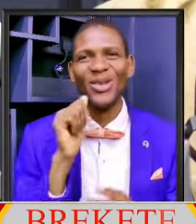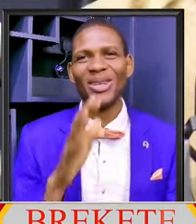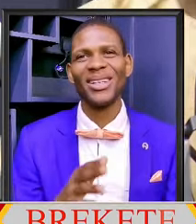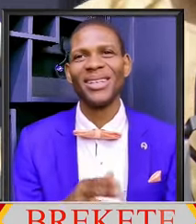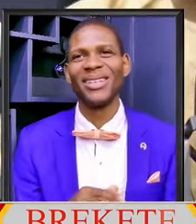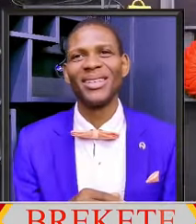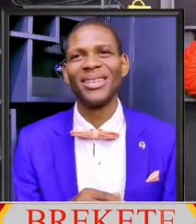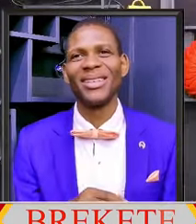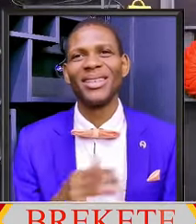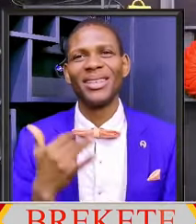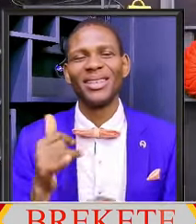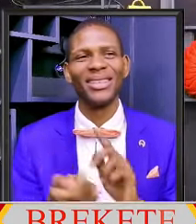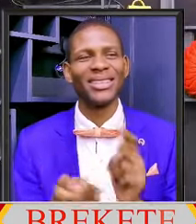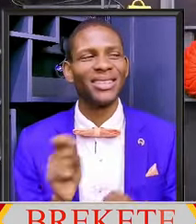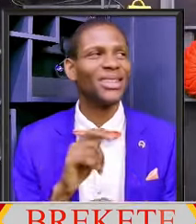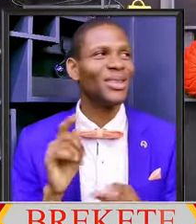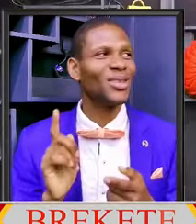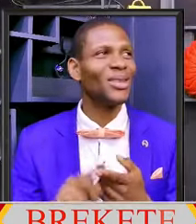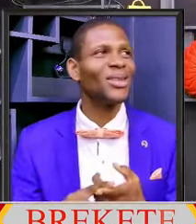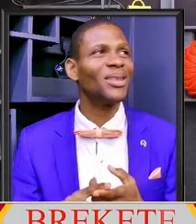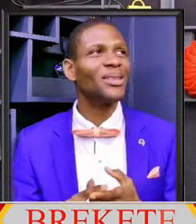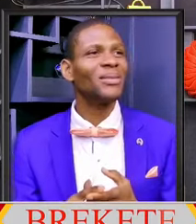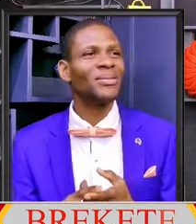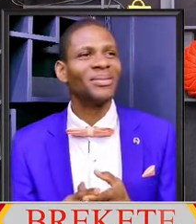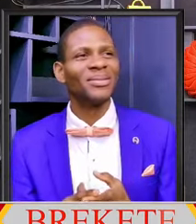They go, yes, they change to be women.